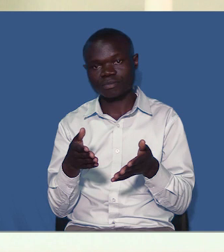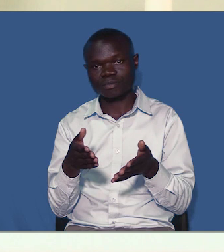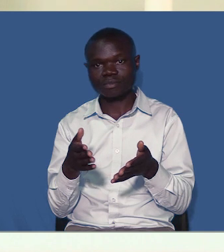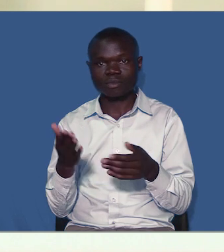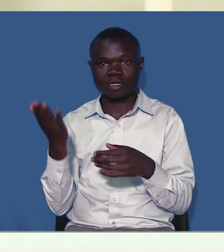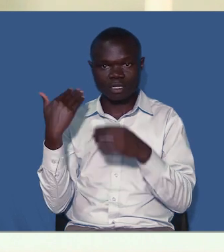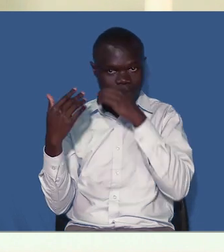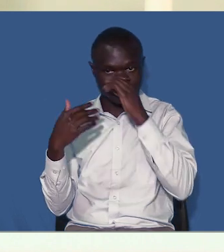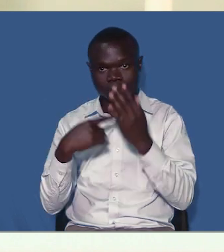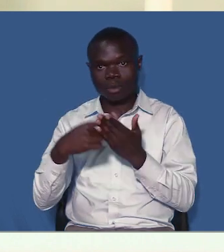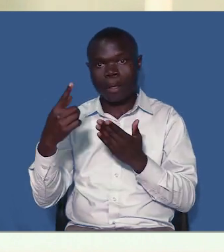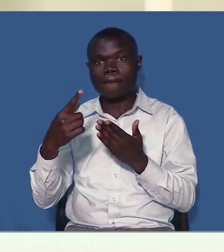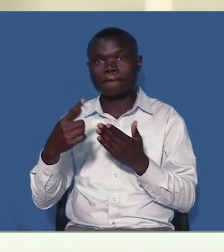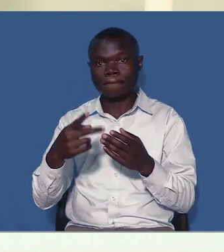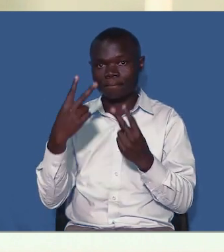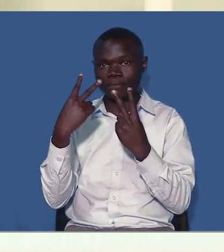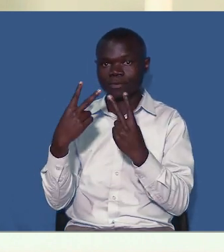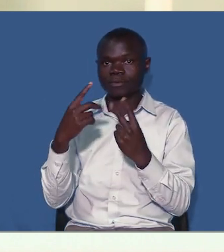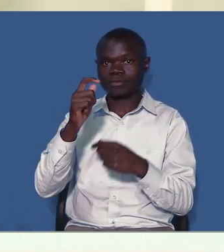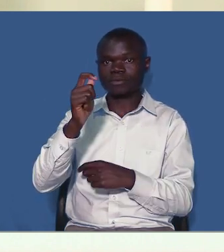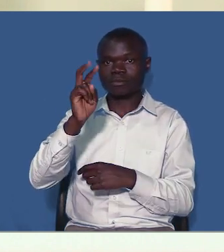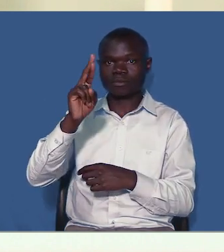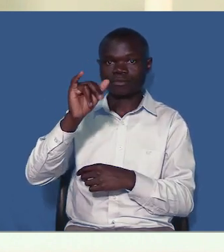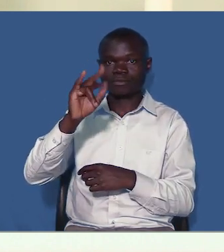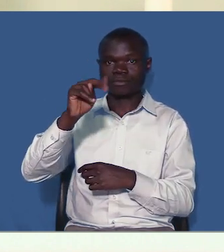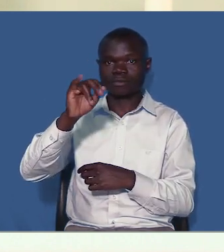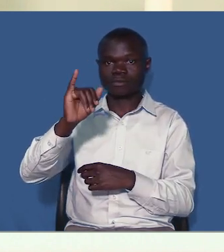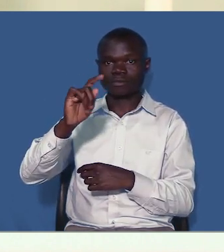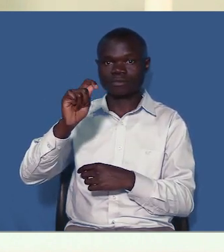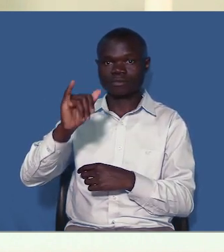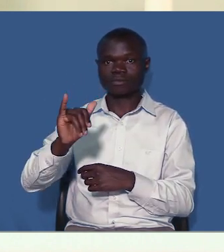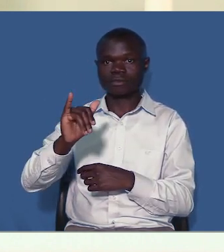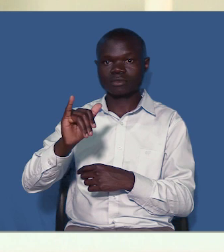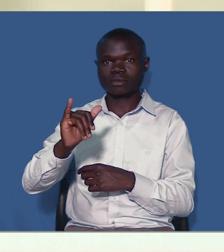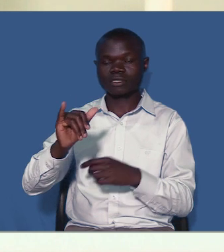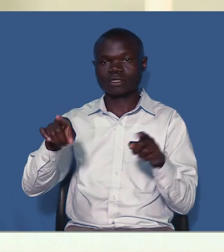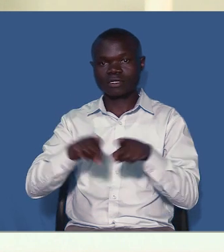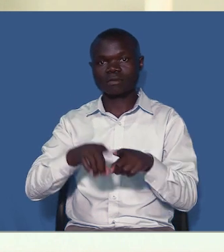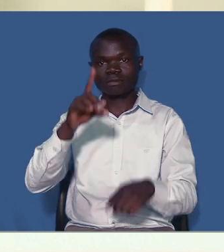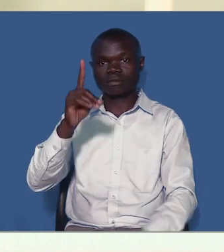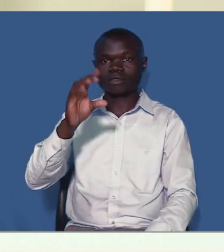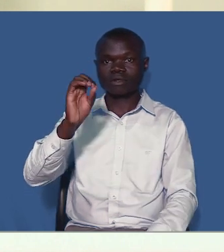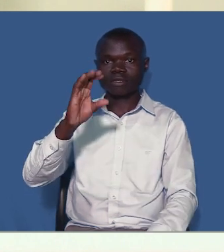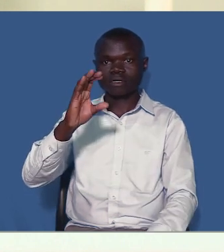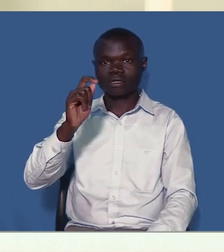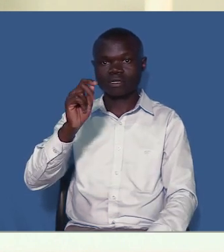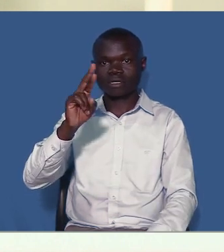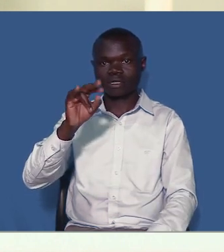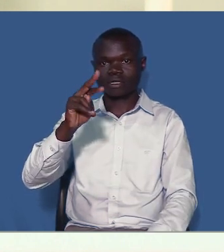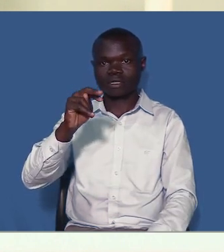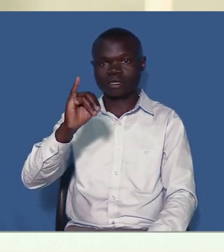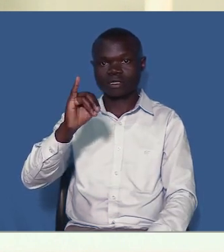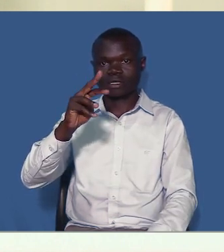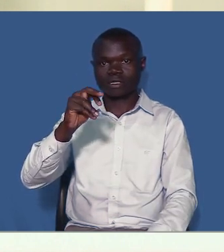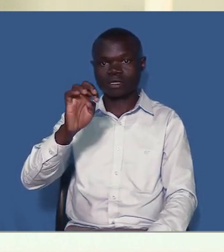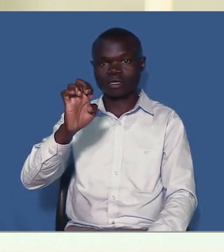Last week, we looked at Trinity and the doctrine of Trinity, of three persons of our